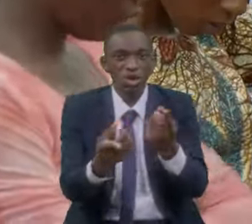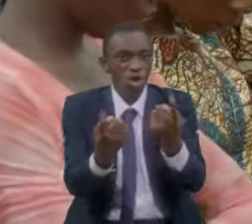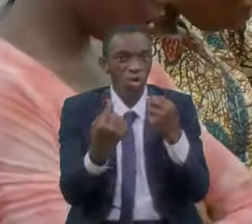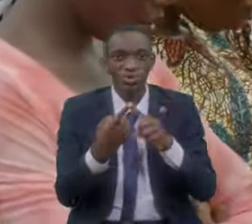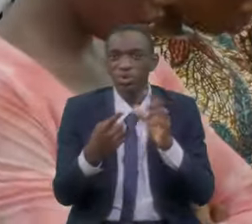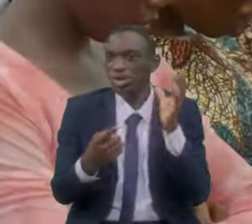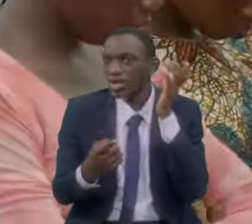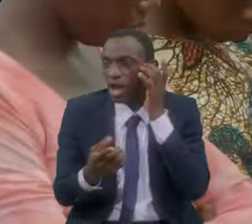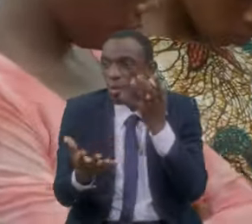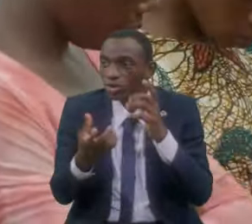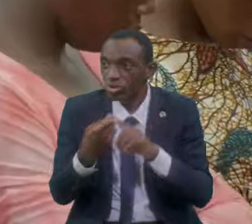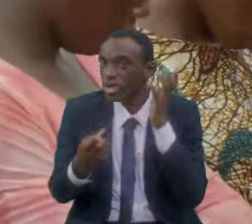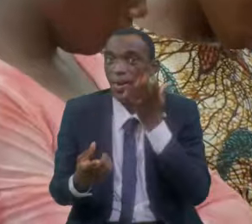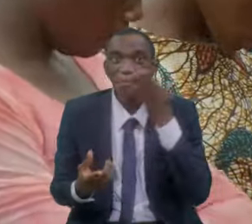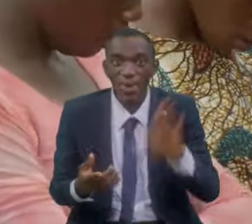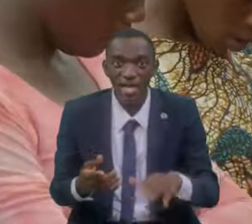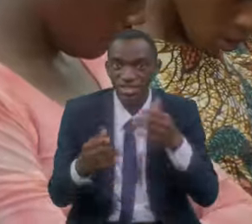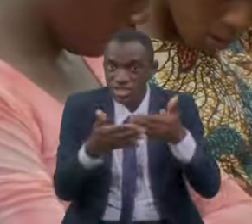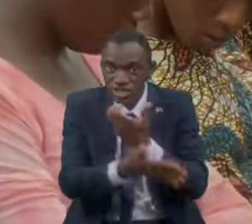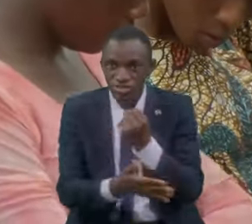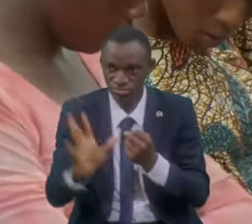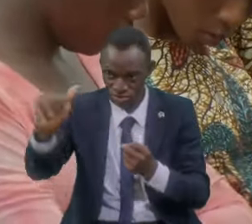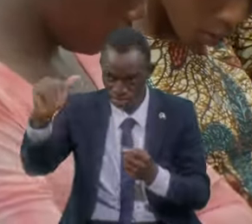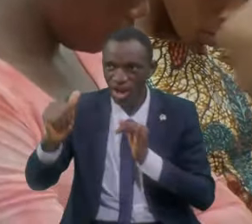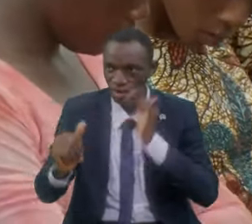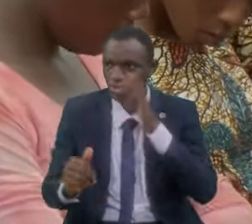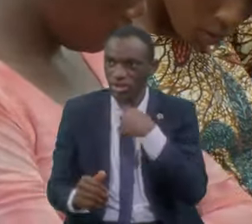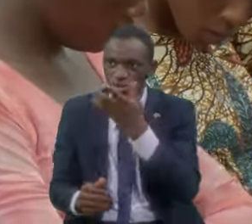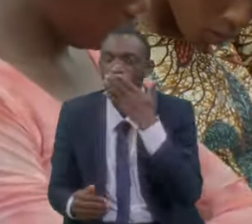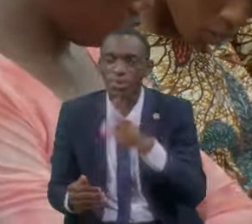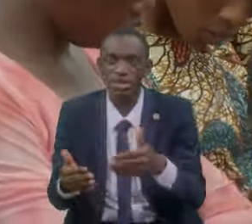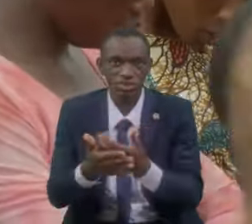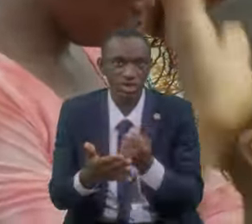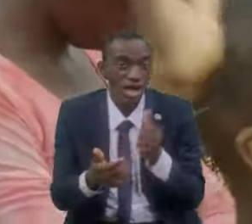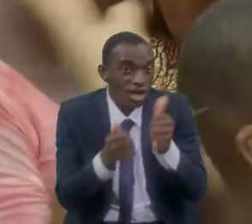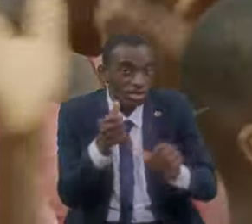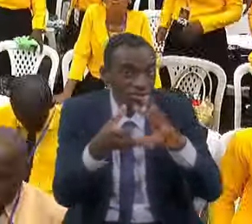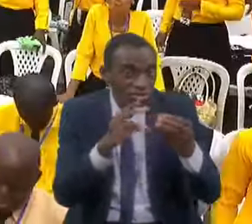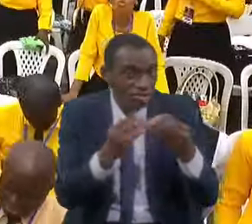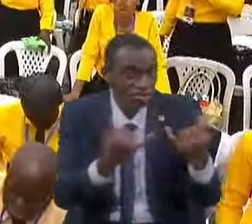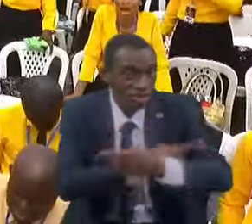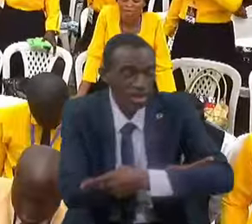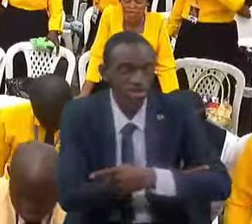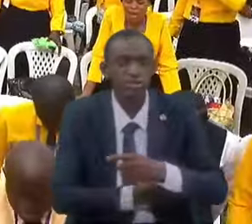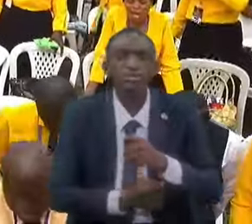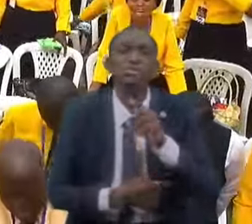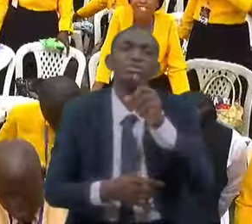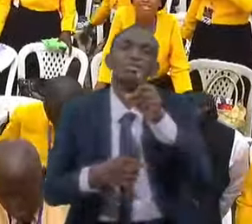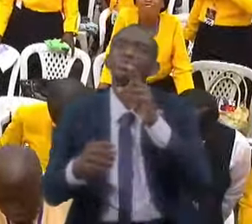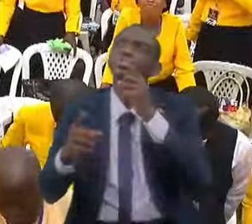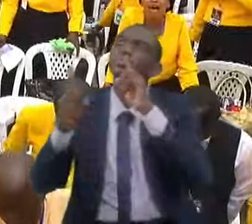you. Any story today, tell the Lord, I